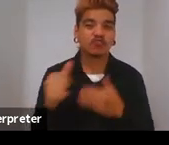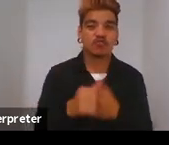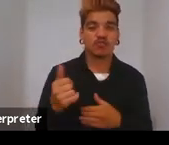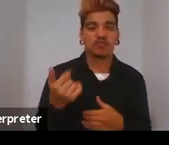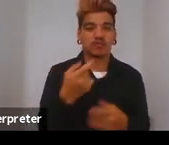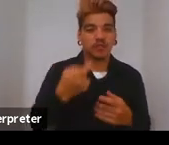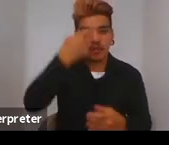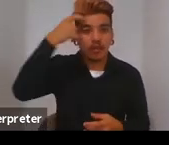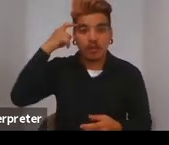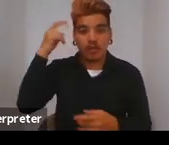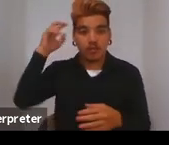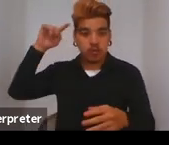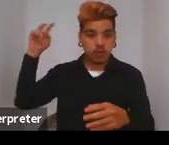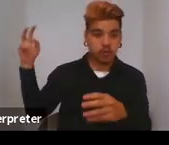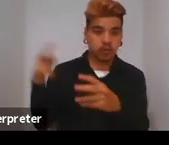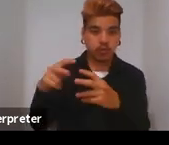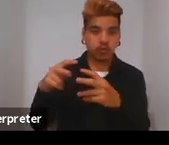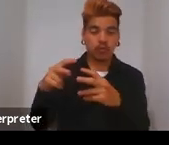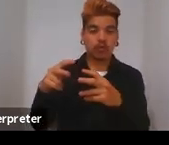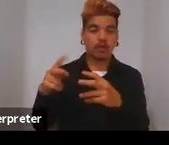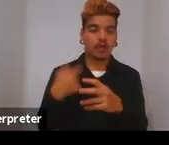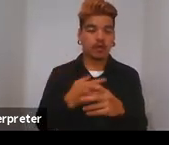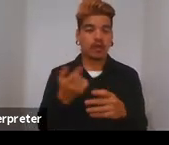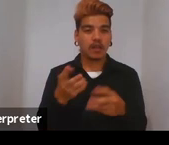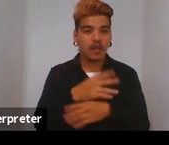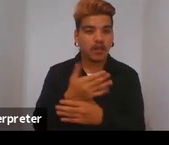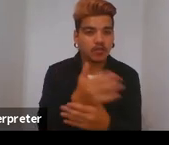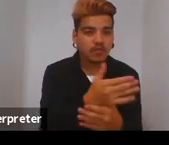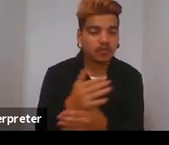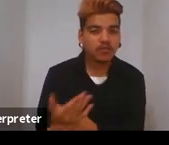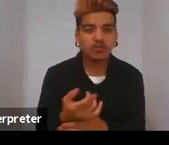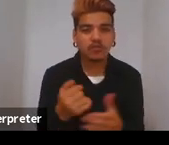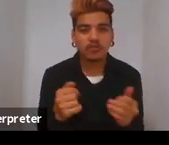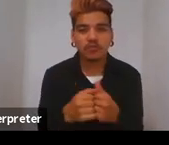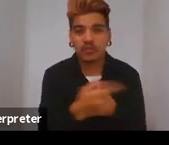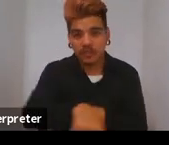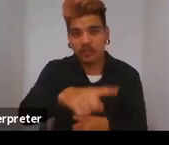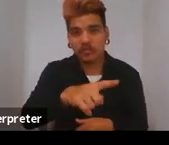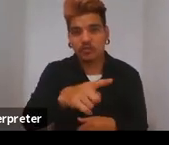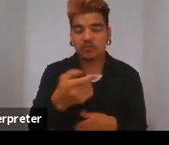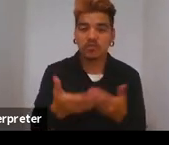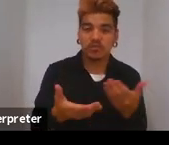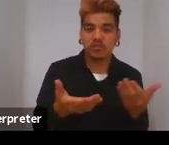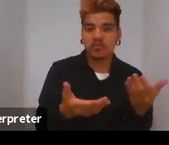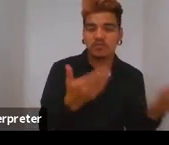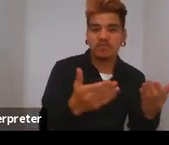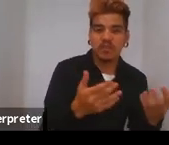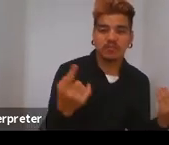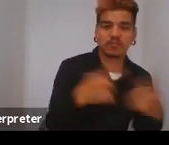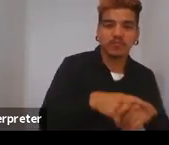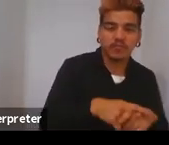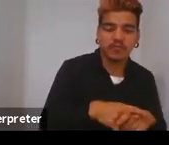many people, and I want to share this trauma-informed care warning with you that this content may impact you, this could